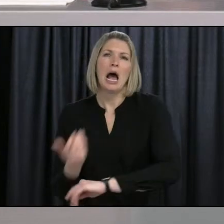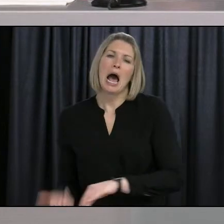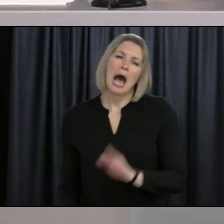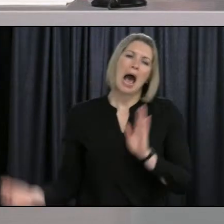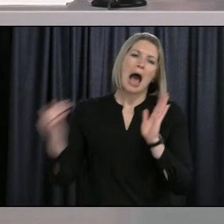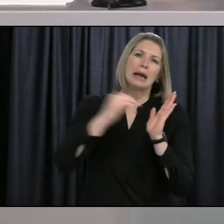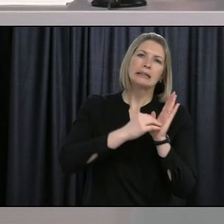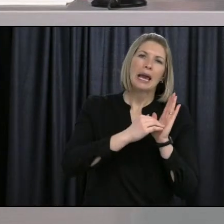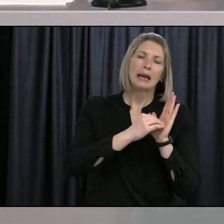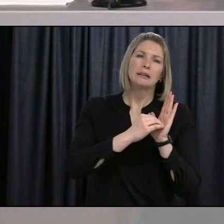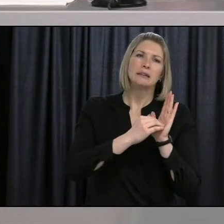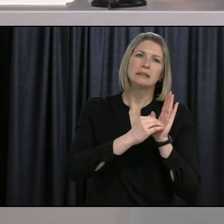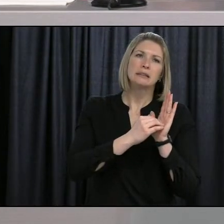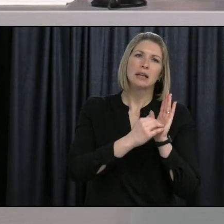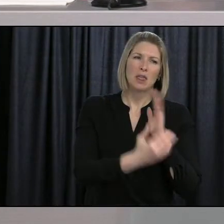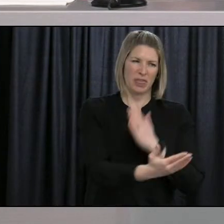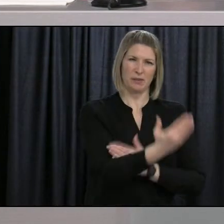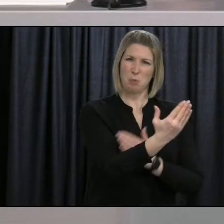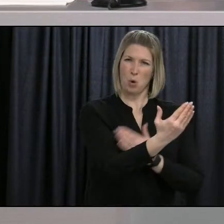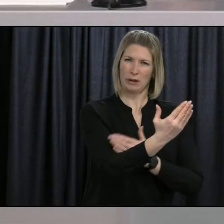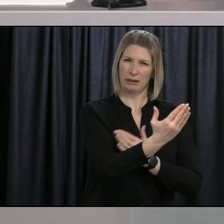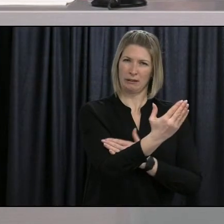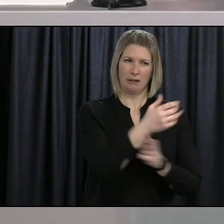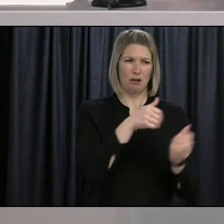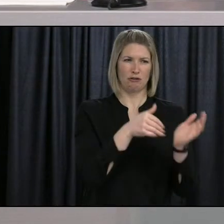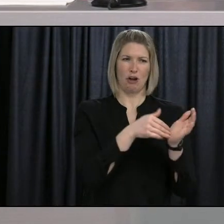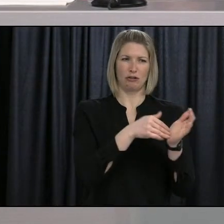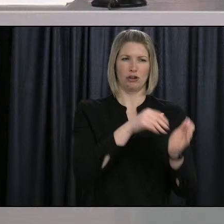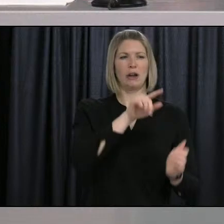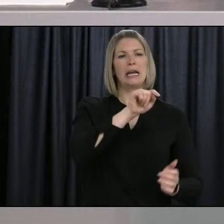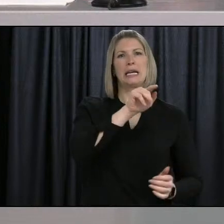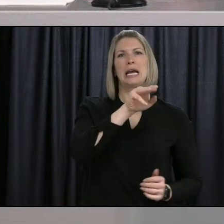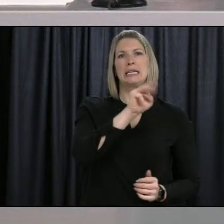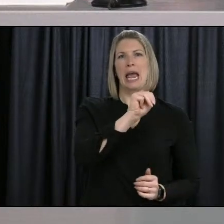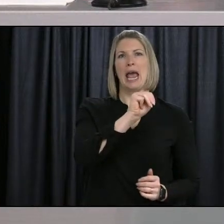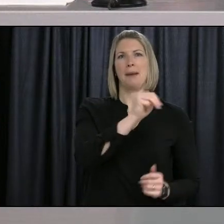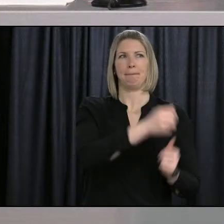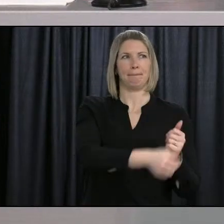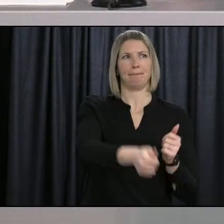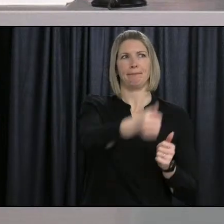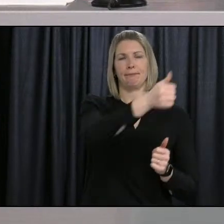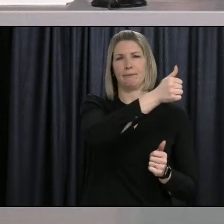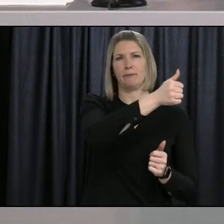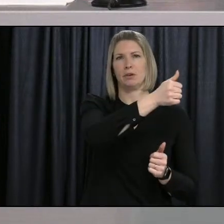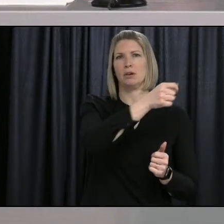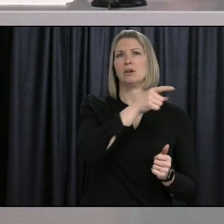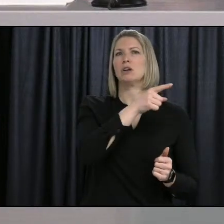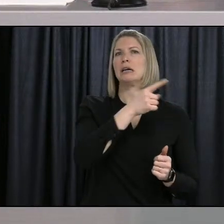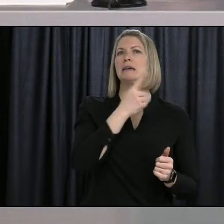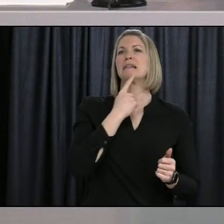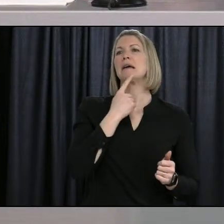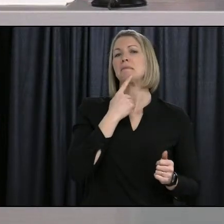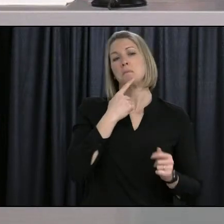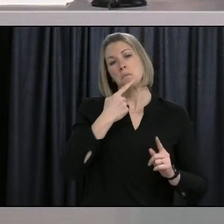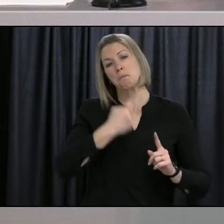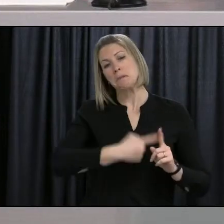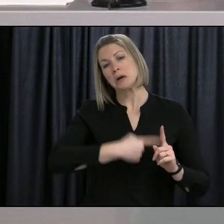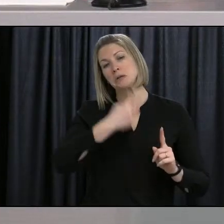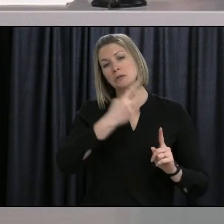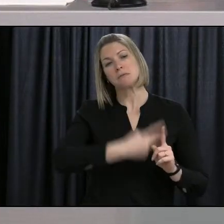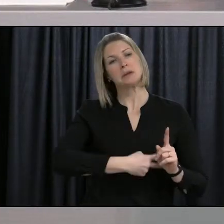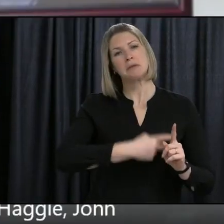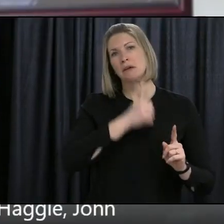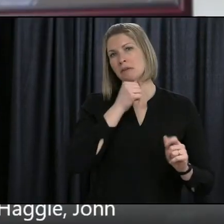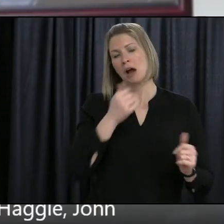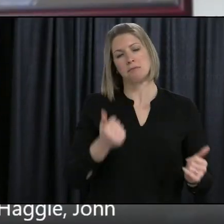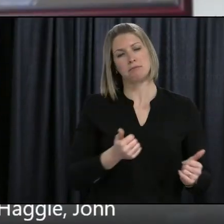quoted on CBC.ca this morning as saying, for the next few months, we're not going to have a lot of people vaccinated. That's just a